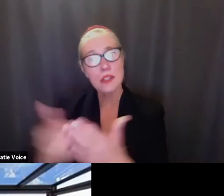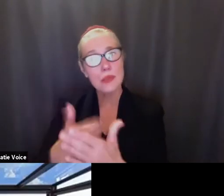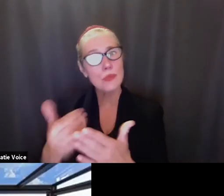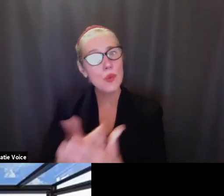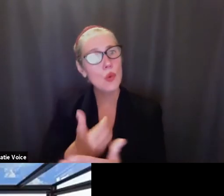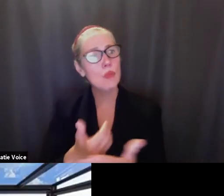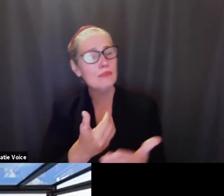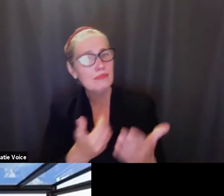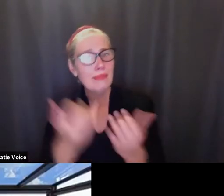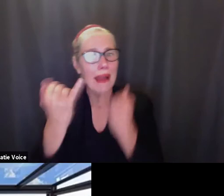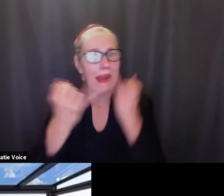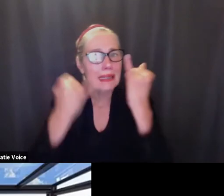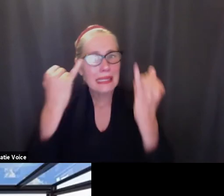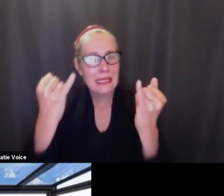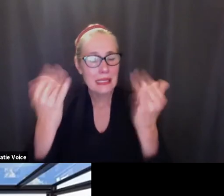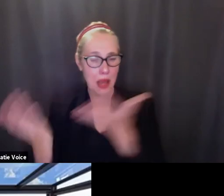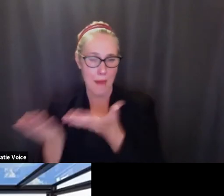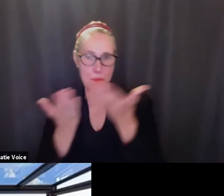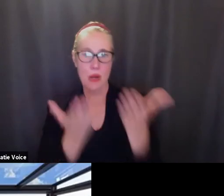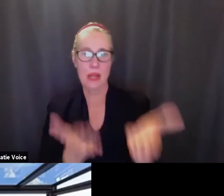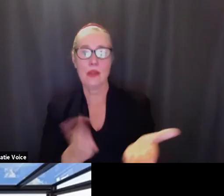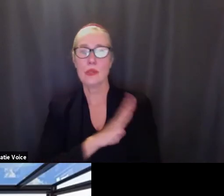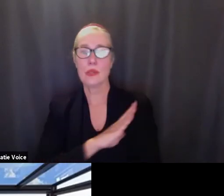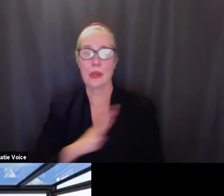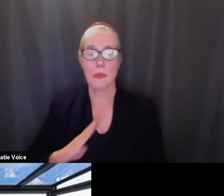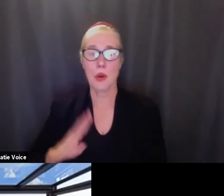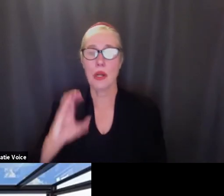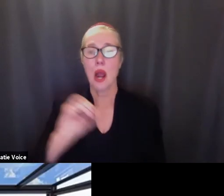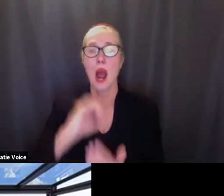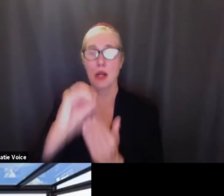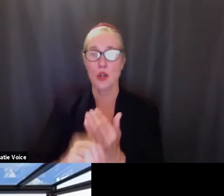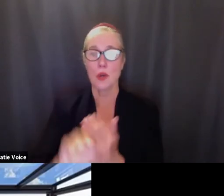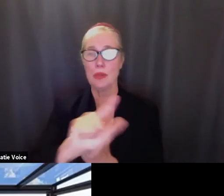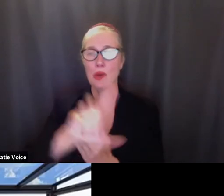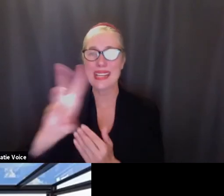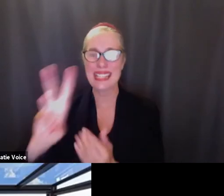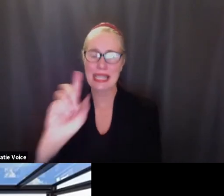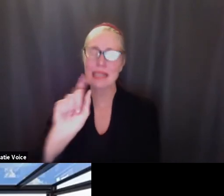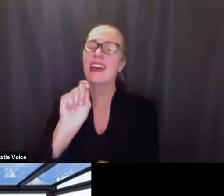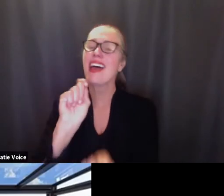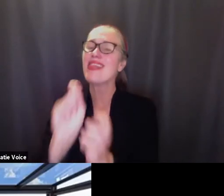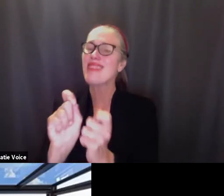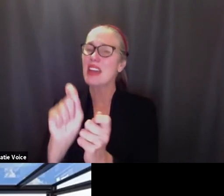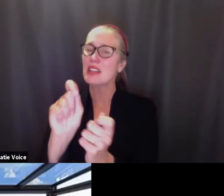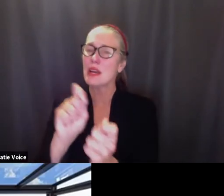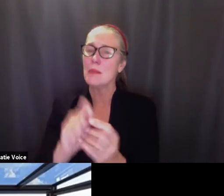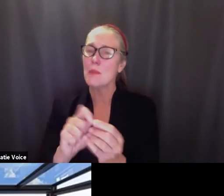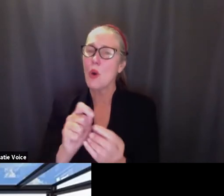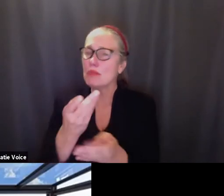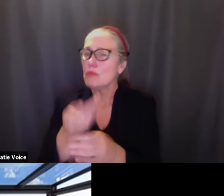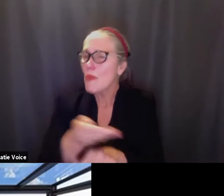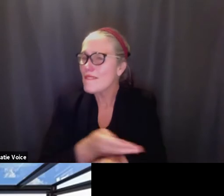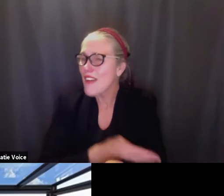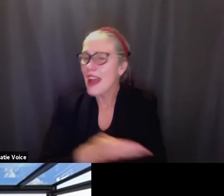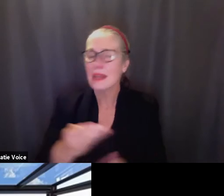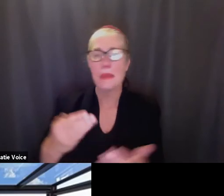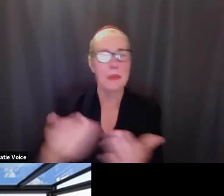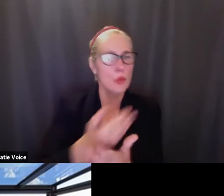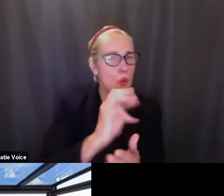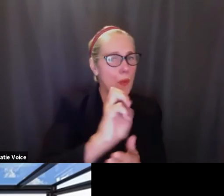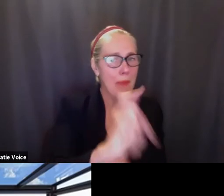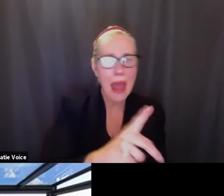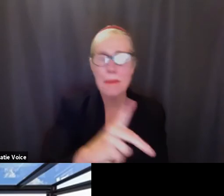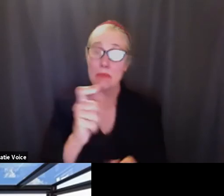and so we will bring those to the board on october 26th so that'll be a refined uh version of the maps maybe some new maps maybe just some